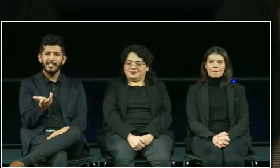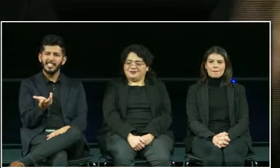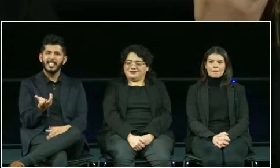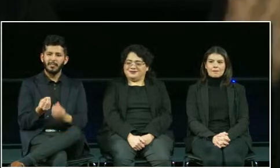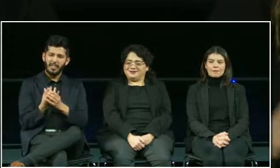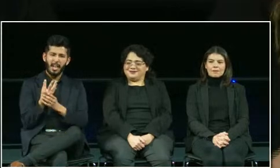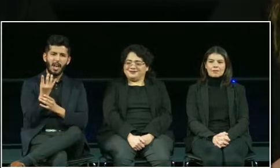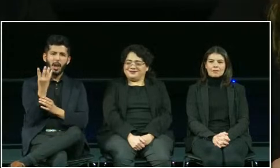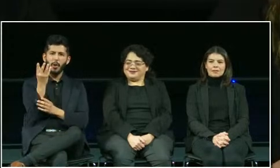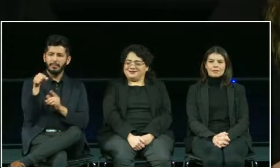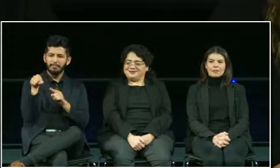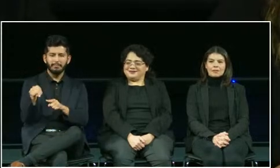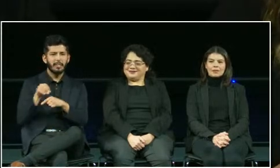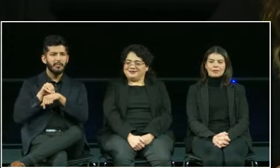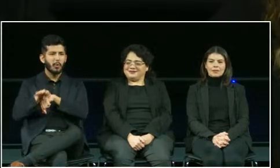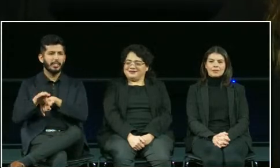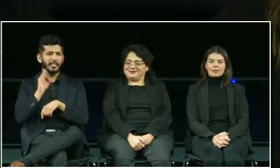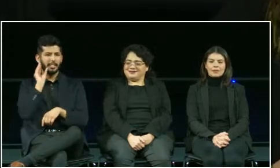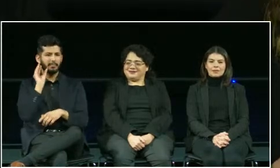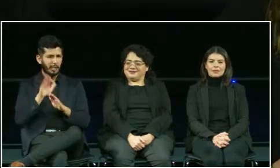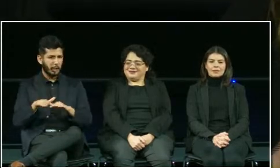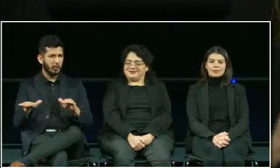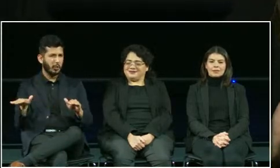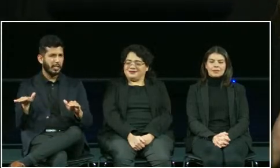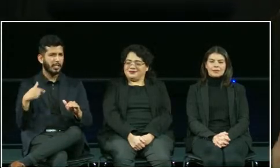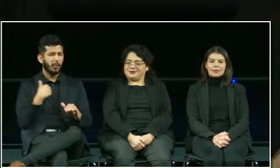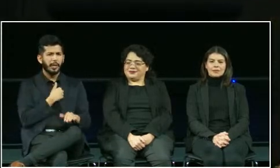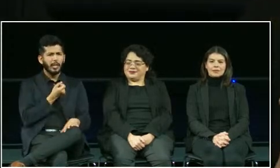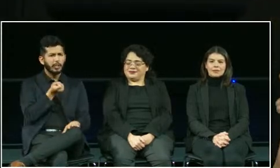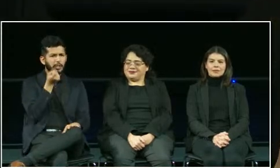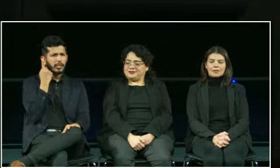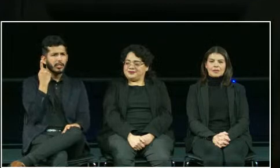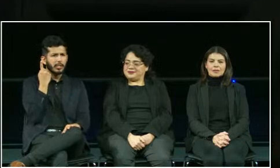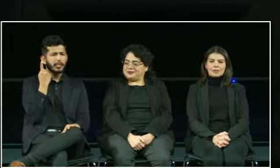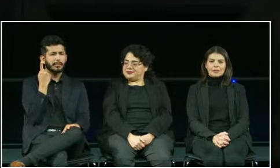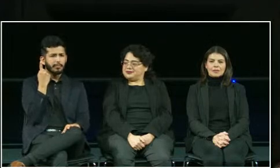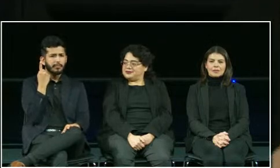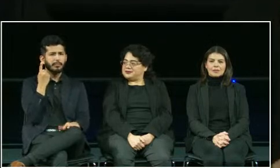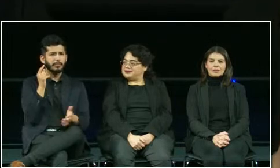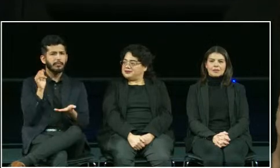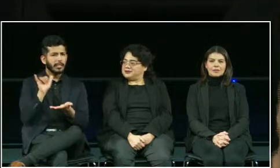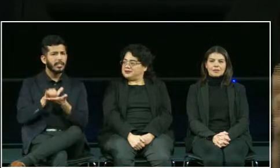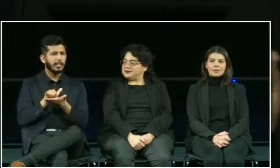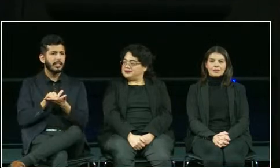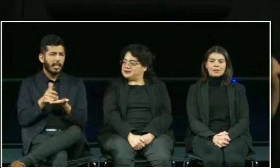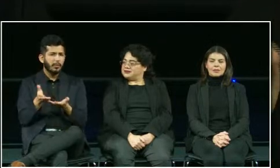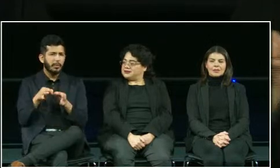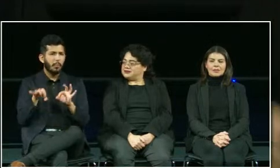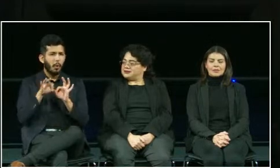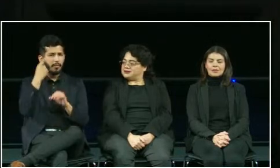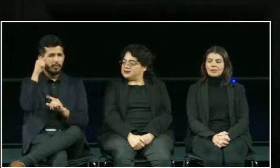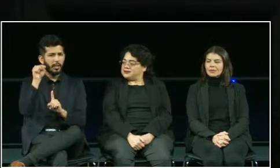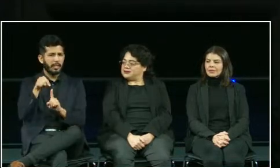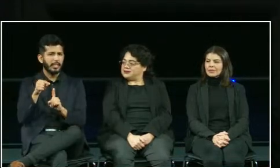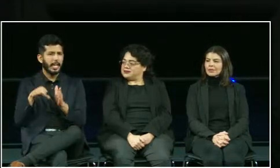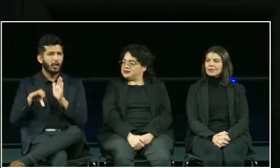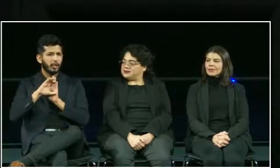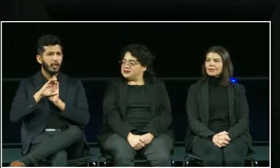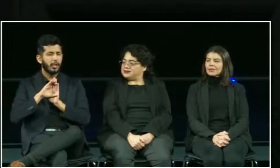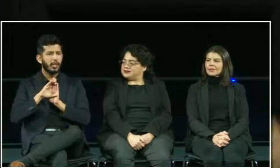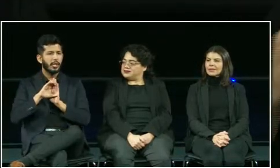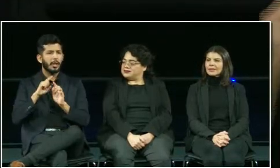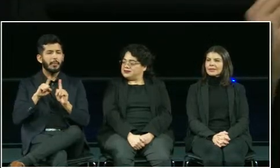children. So, and we understood that Melissa is Serafina. But in the realized